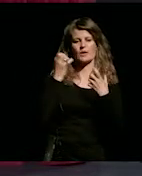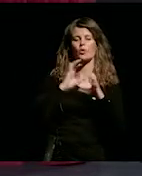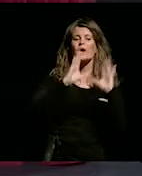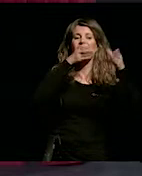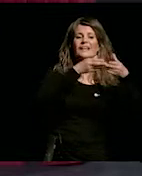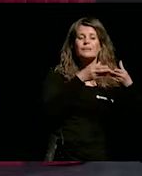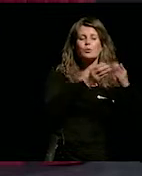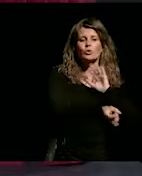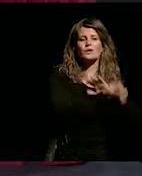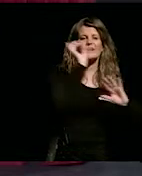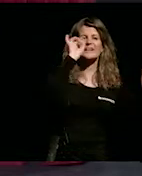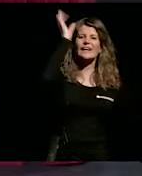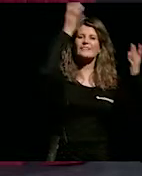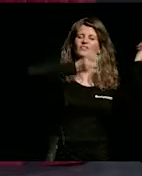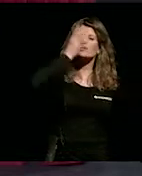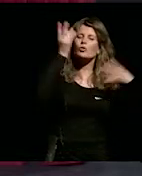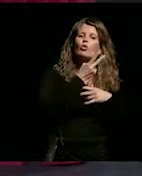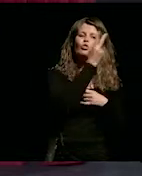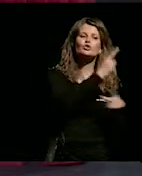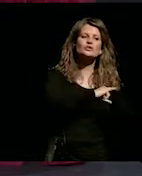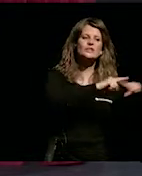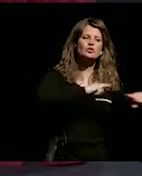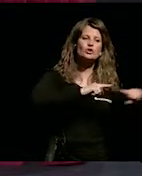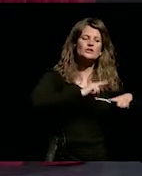directores artísticos, yo mismo y Jamie Vedder.